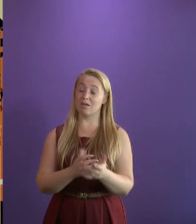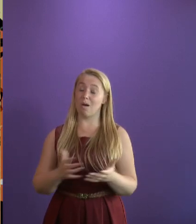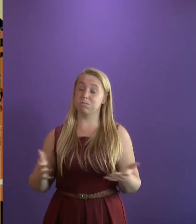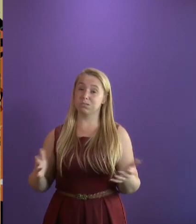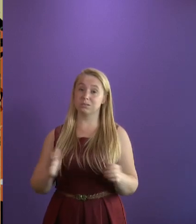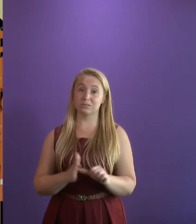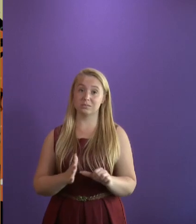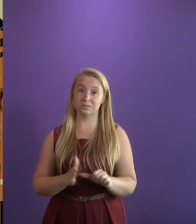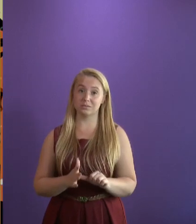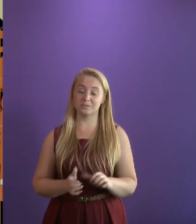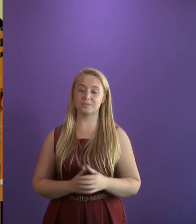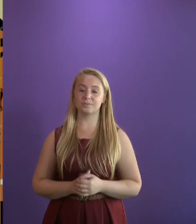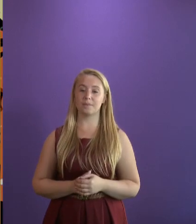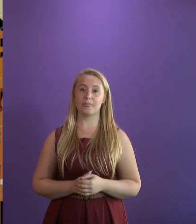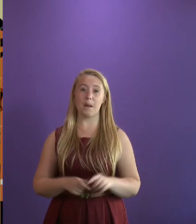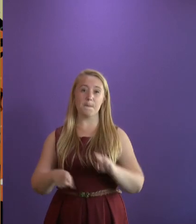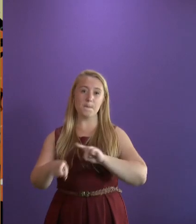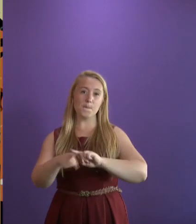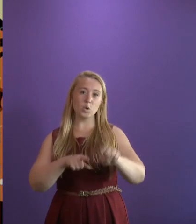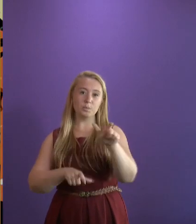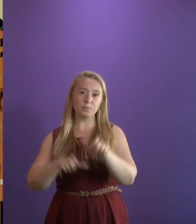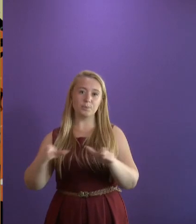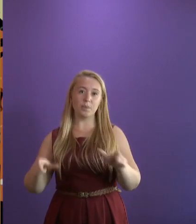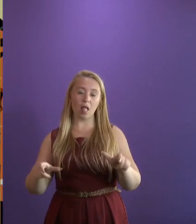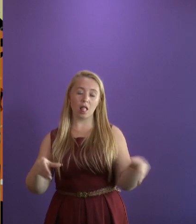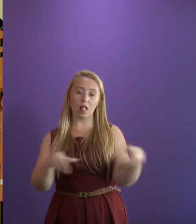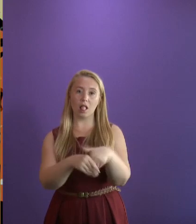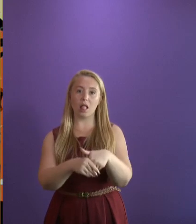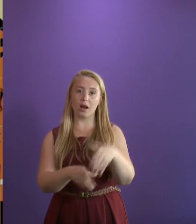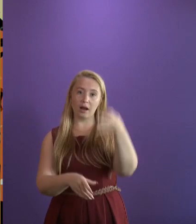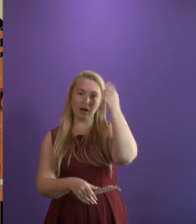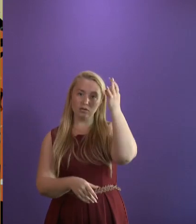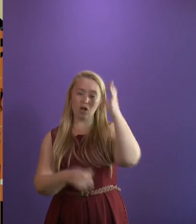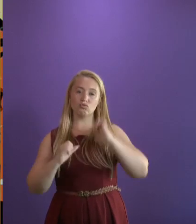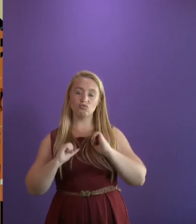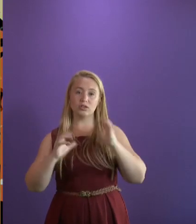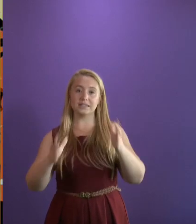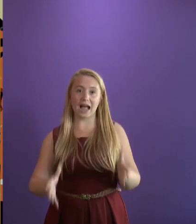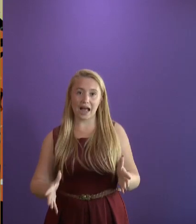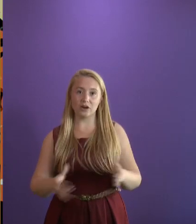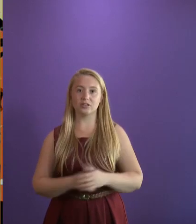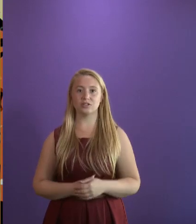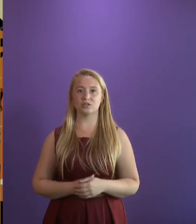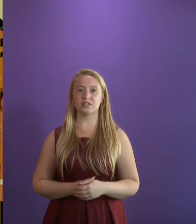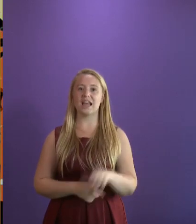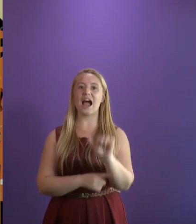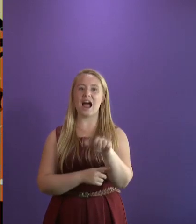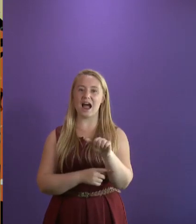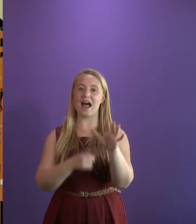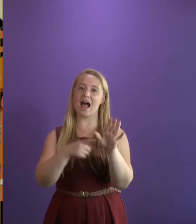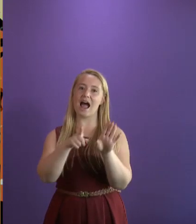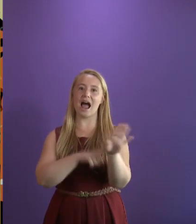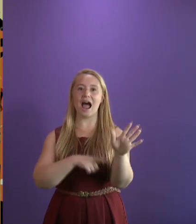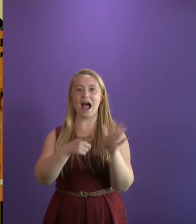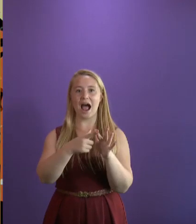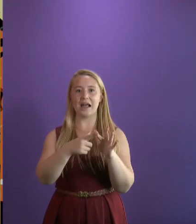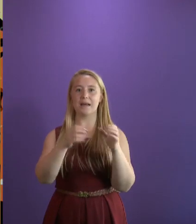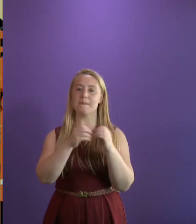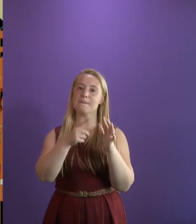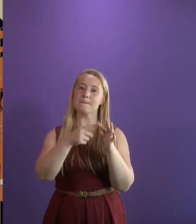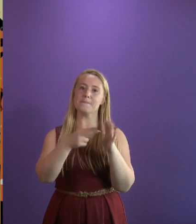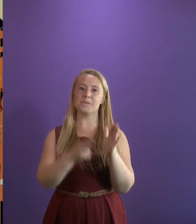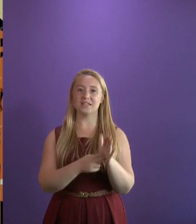community councillors are retired members. And as I say, this thing of I-being, we have our meeting on a set day. It's very